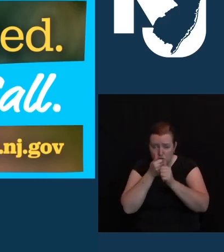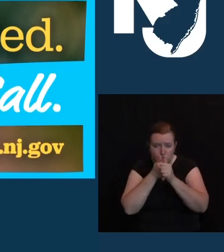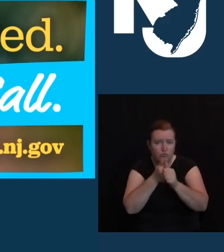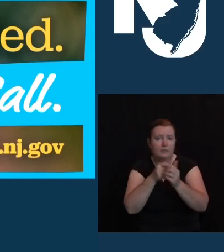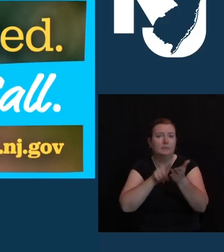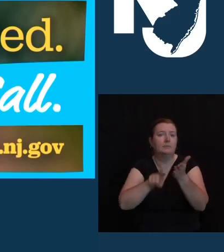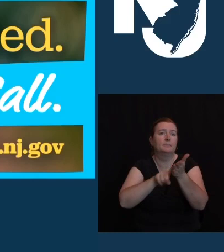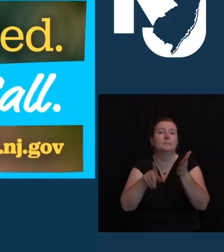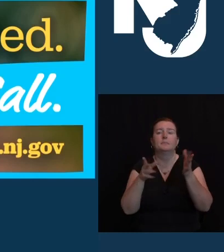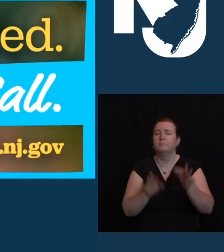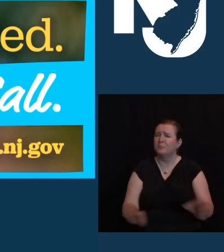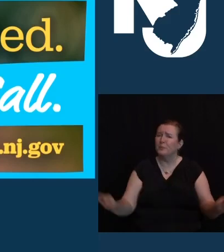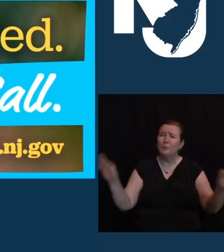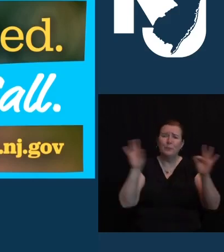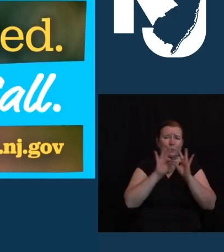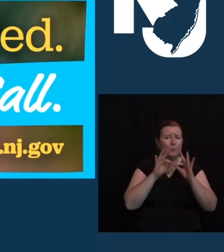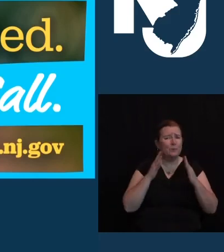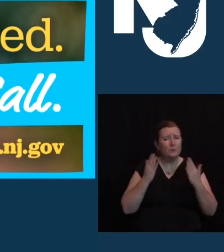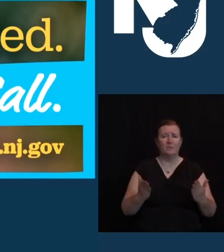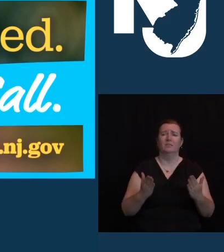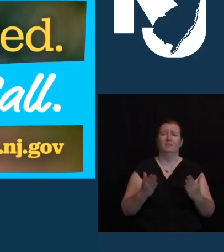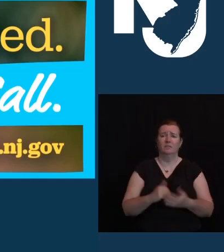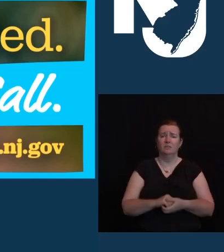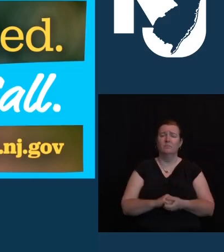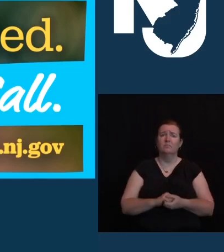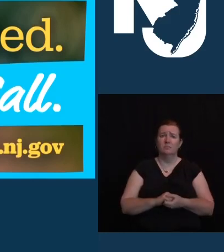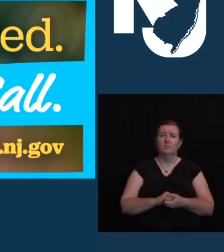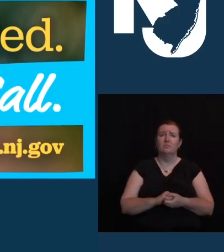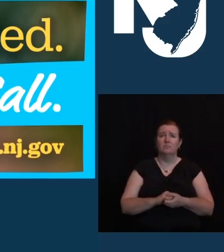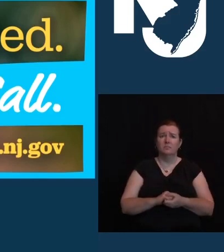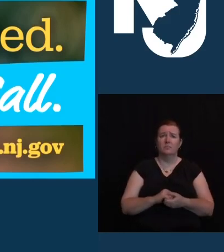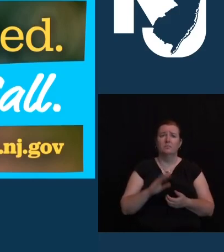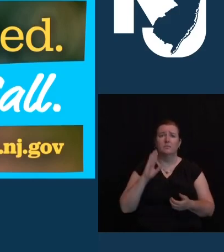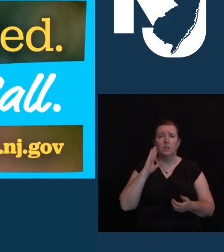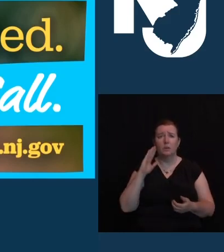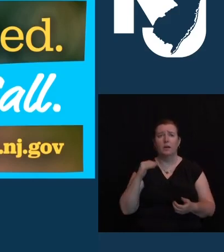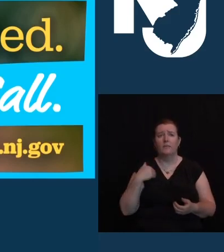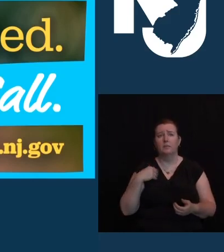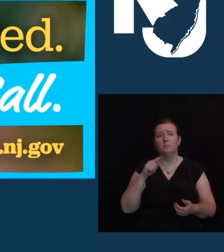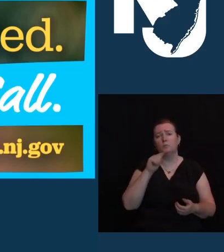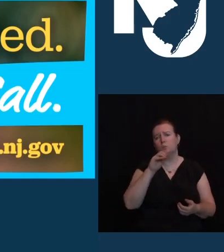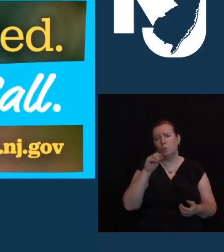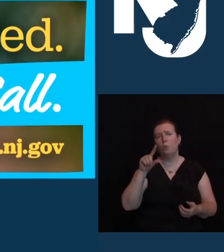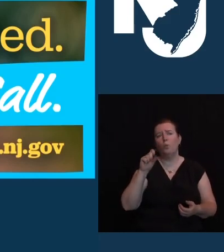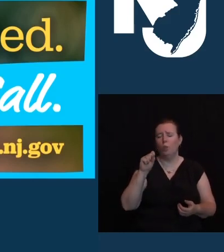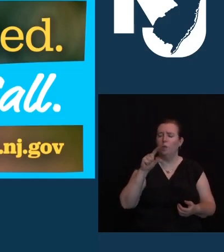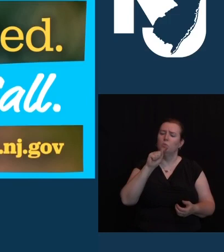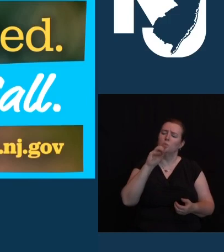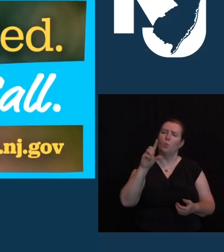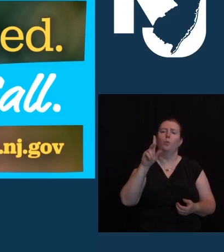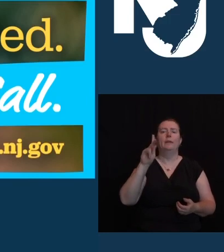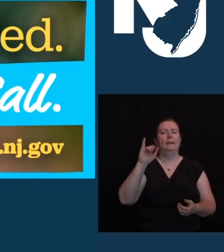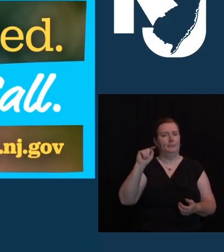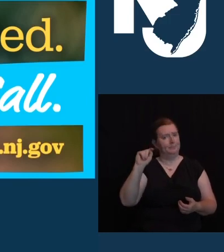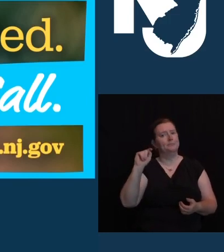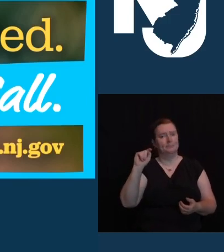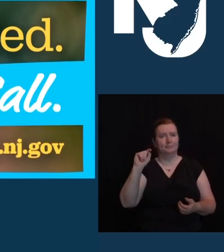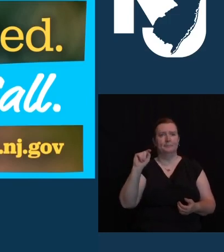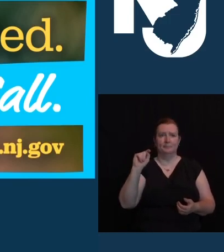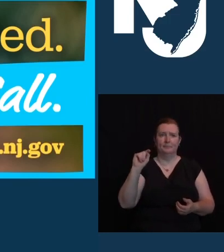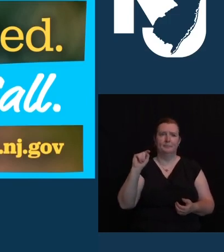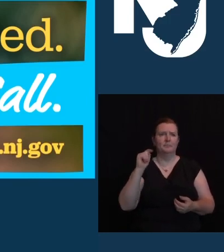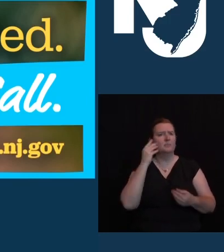state. Messaging toolkits will be distributed to local health departments, sister state agencies,